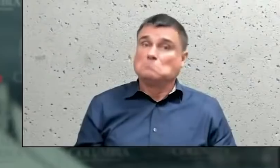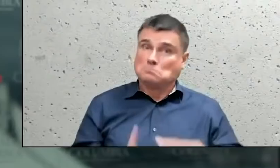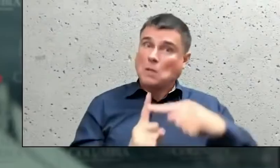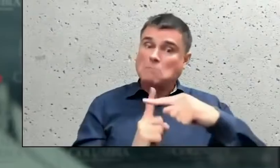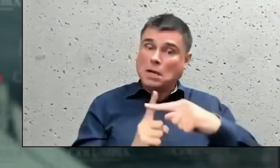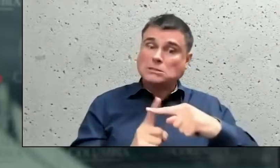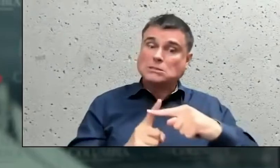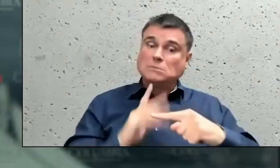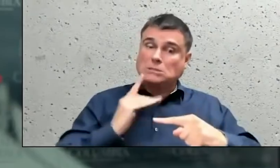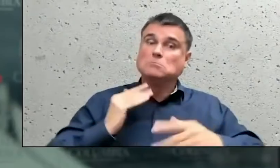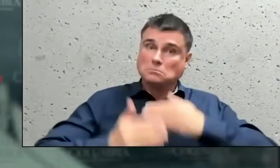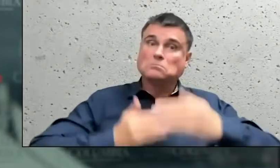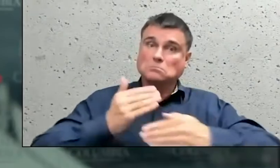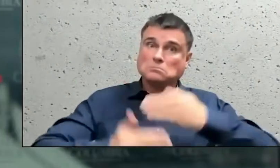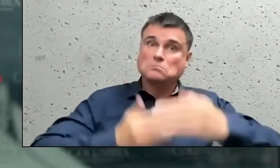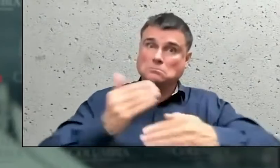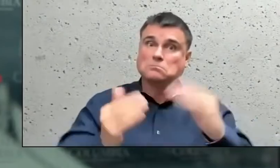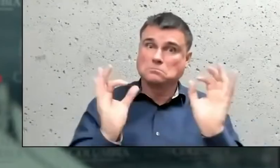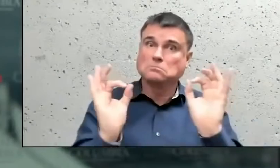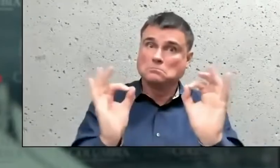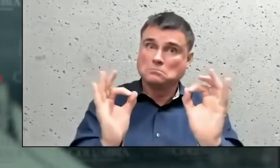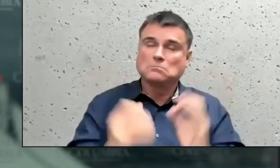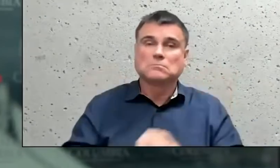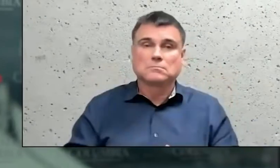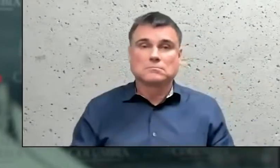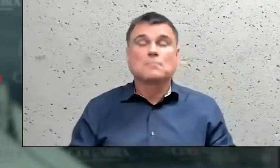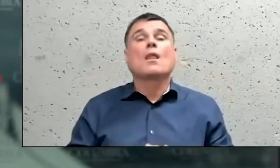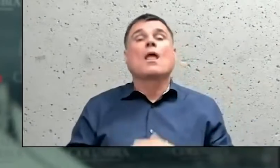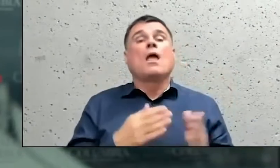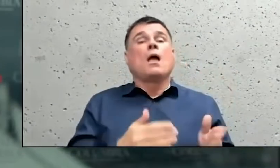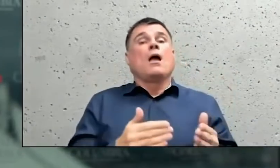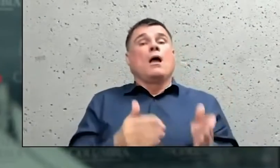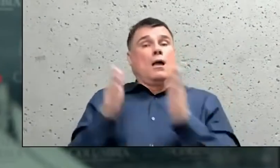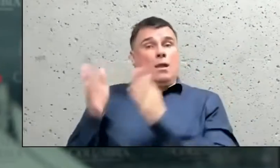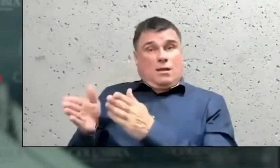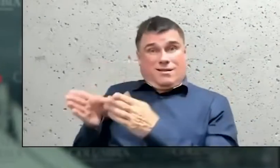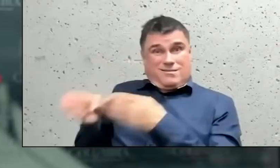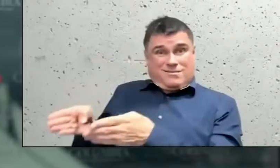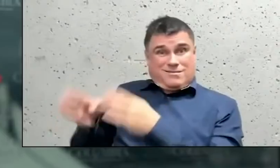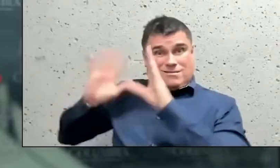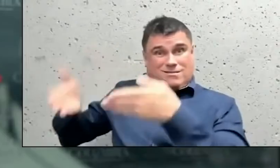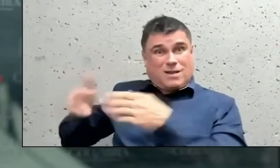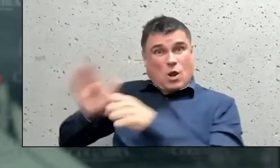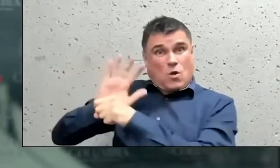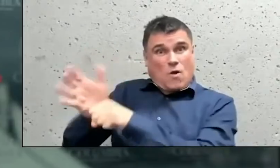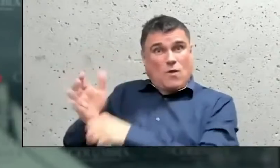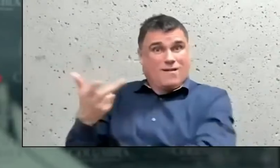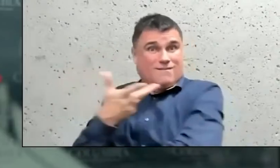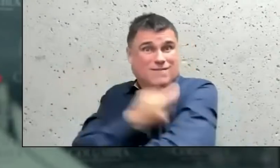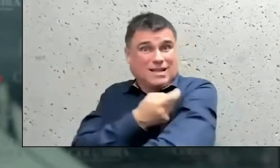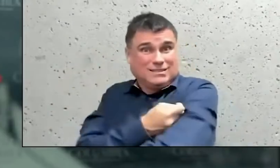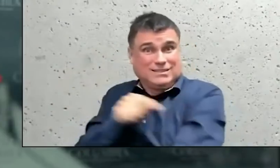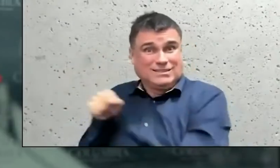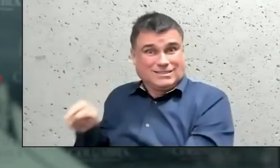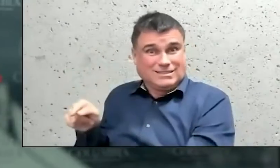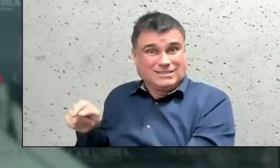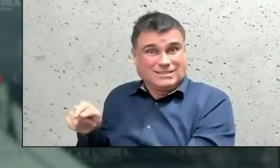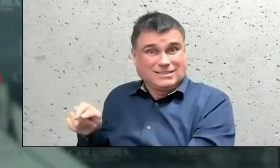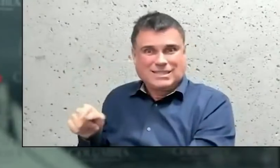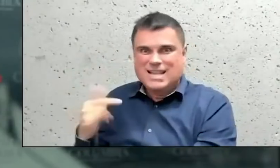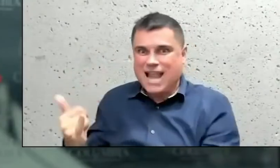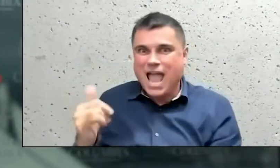COVID-19 vaccination, just to note that we're now over 90%. I think it's 90.4%